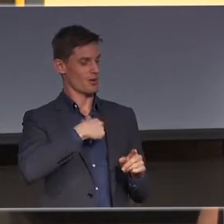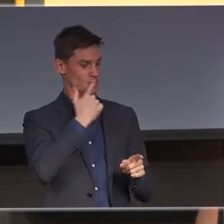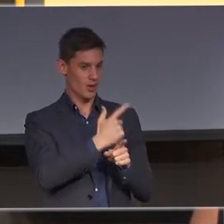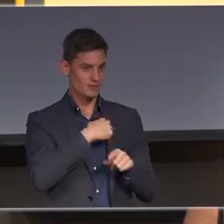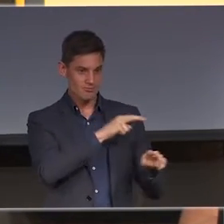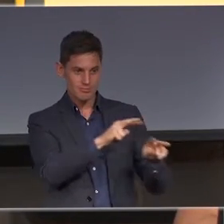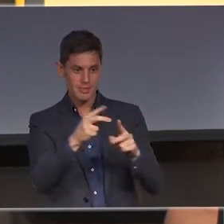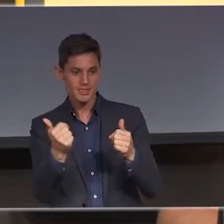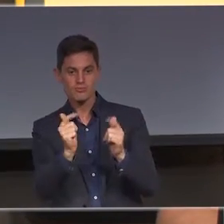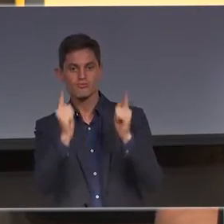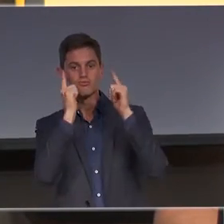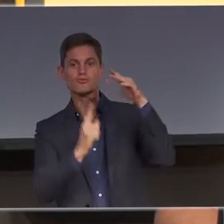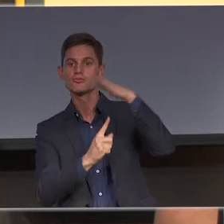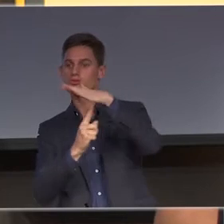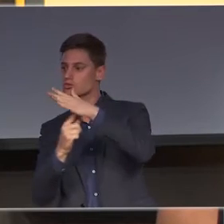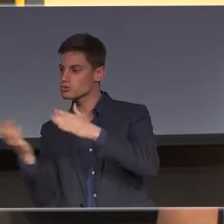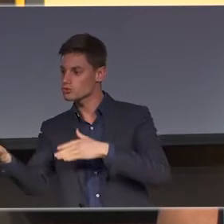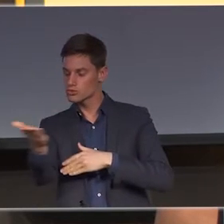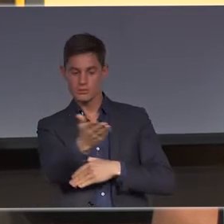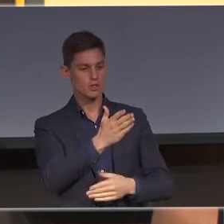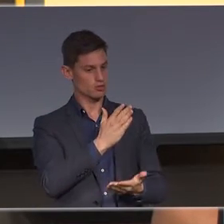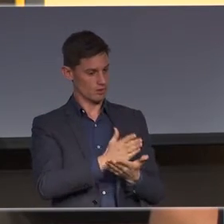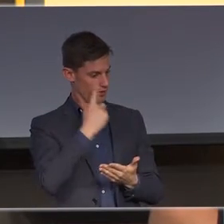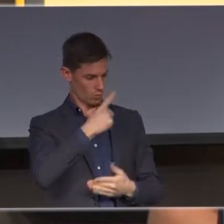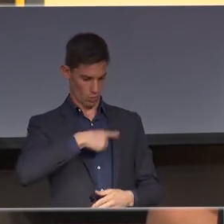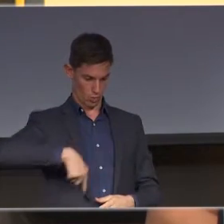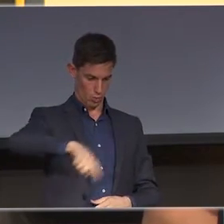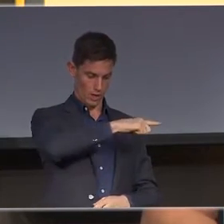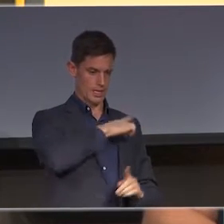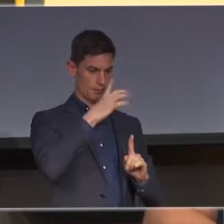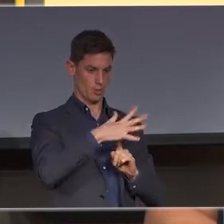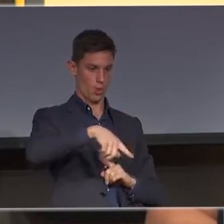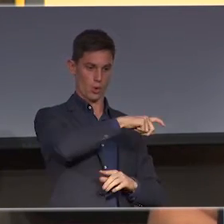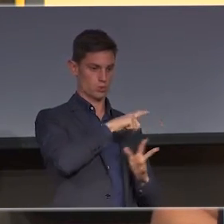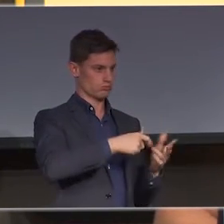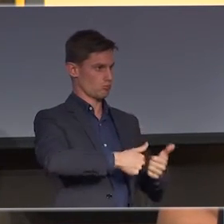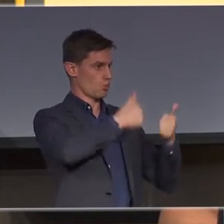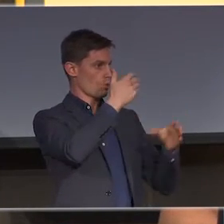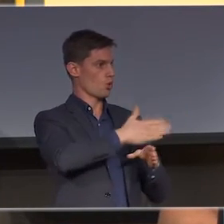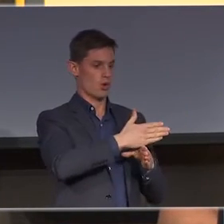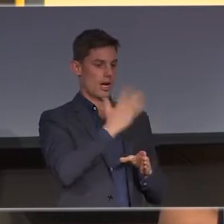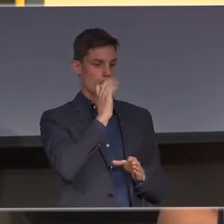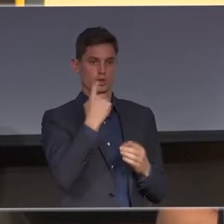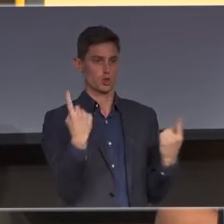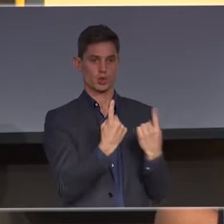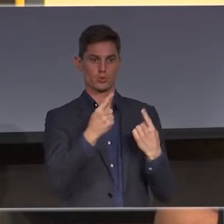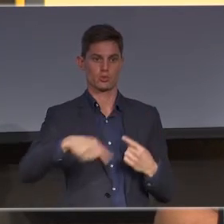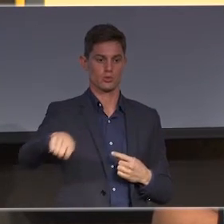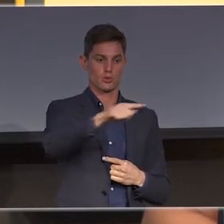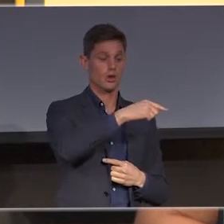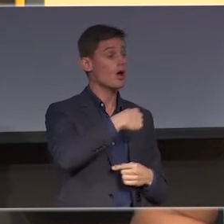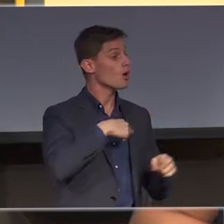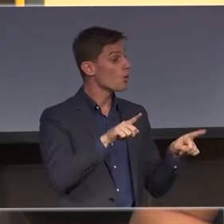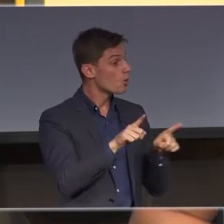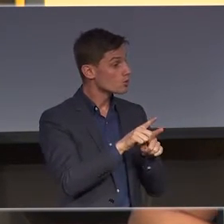lots of commissioners in the room, but I think we all are important and do epic good in our everyday lives. I wanted to say, too, I